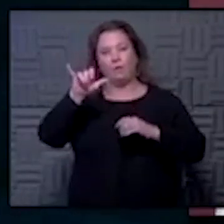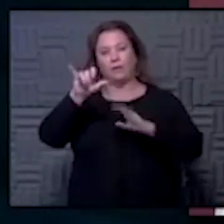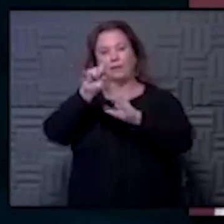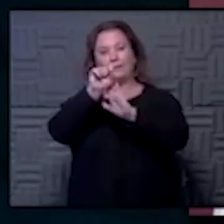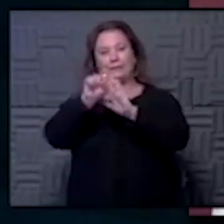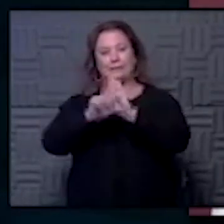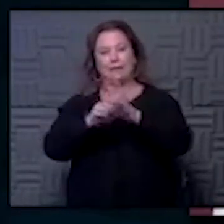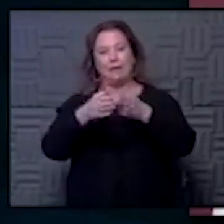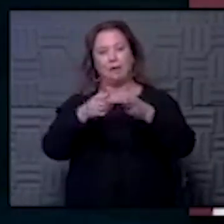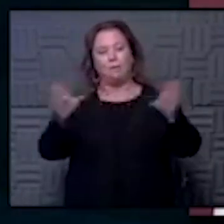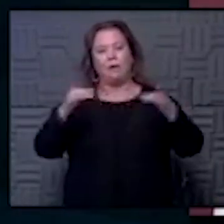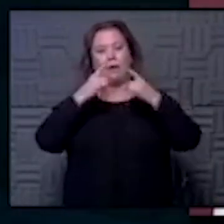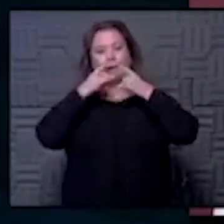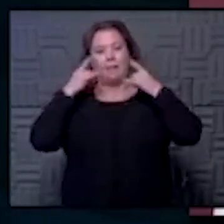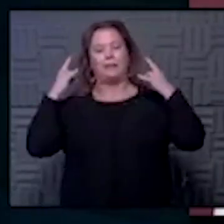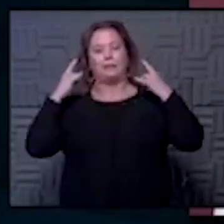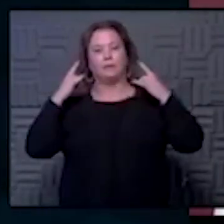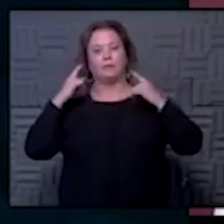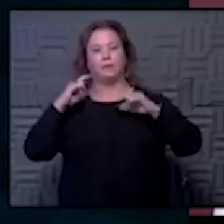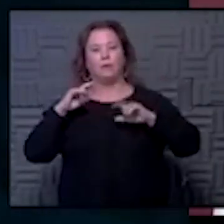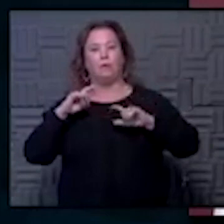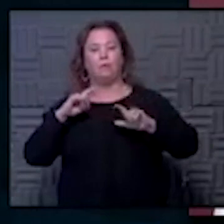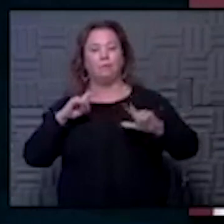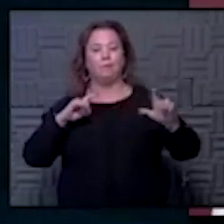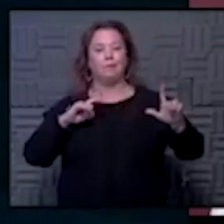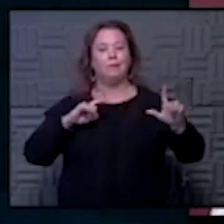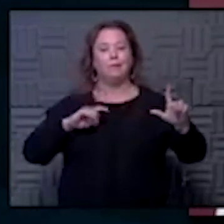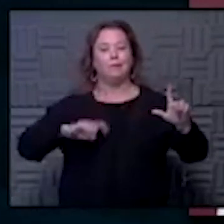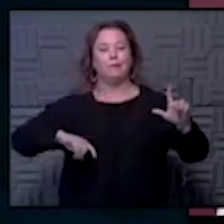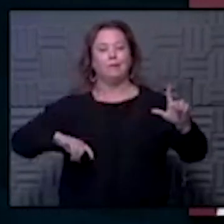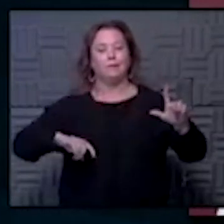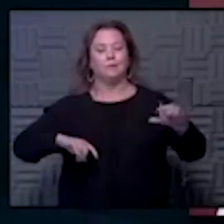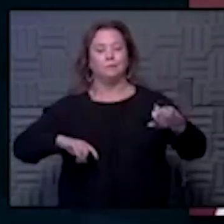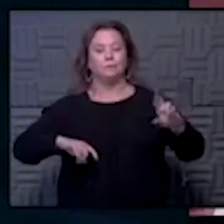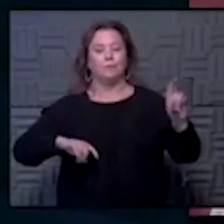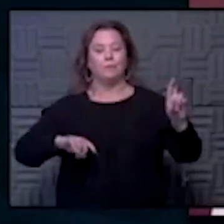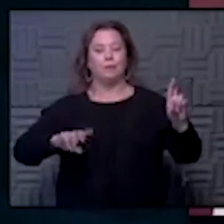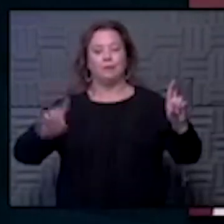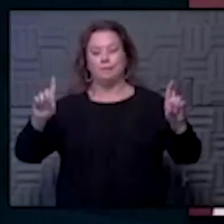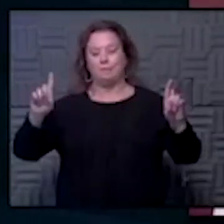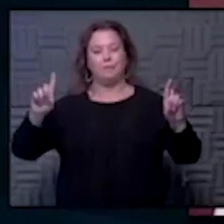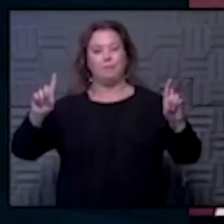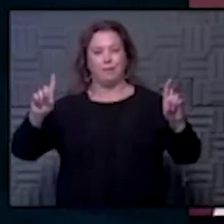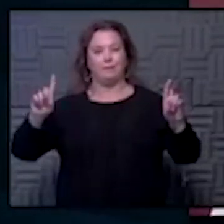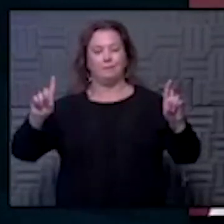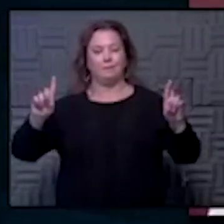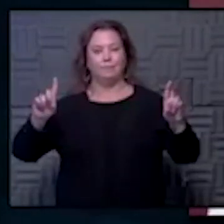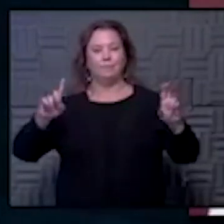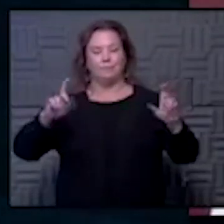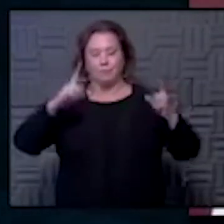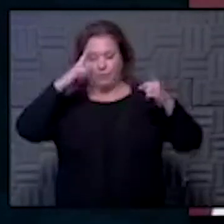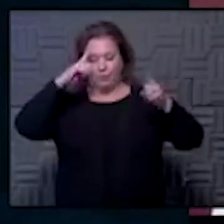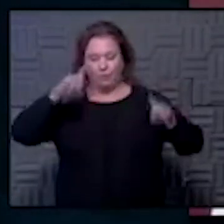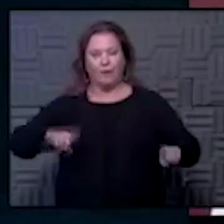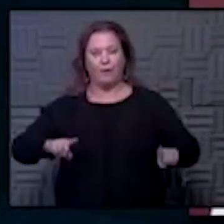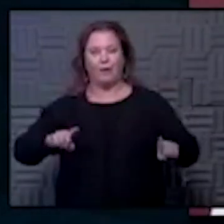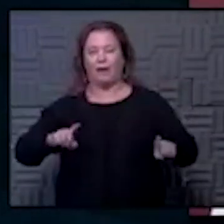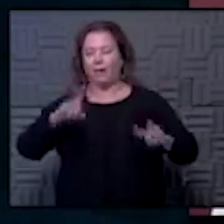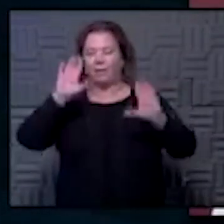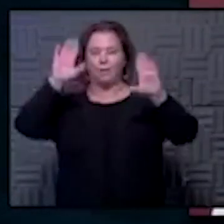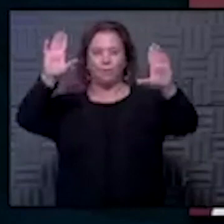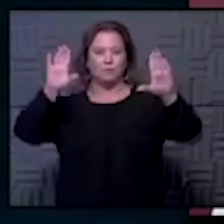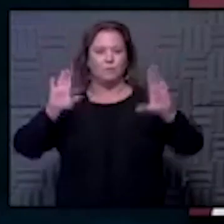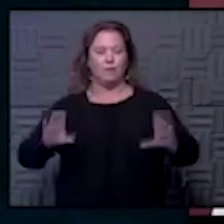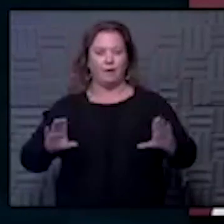mask mandate yesterday and asked for bipartisan efforts to get the spread of the virus under control, I thought that was a great moment. You and I and other CMOs across